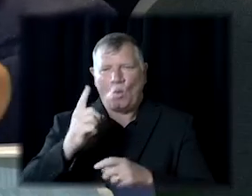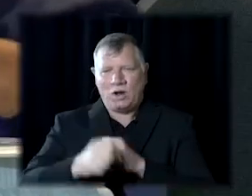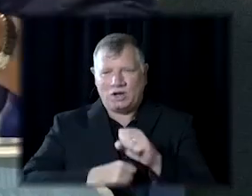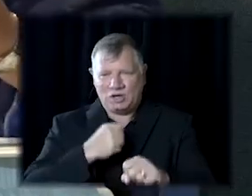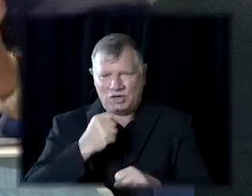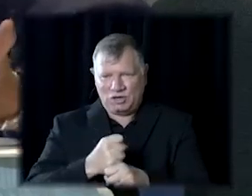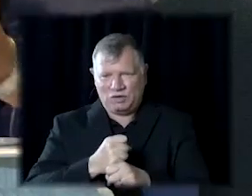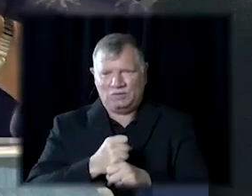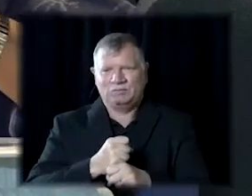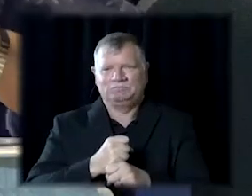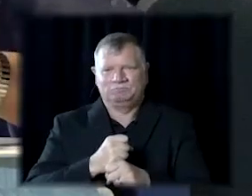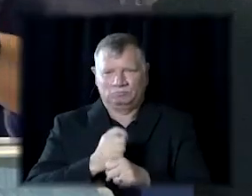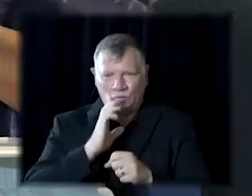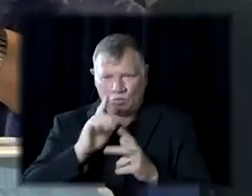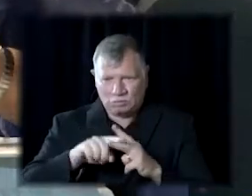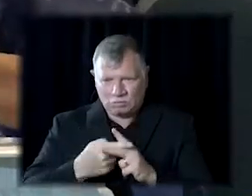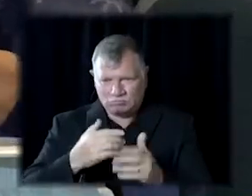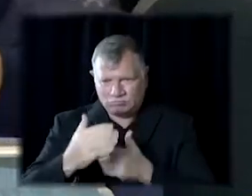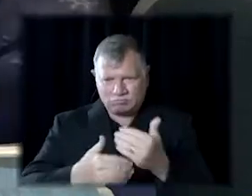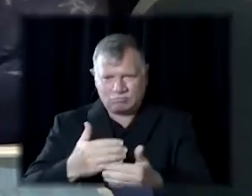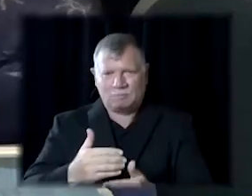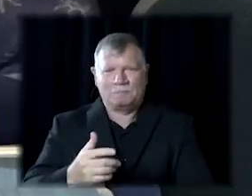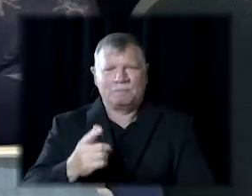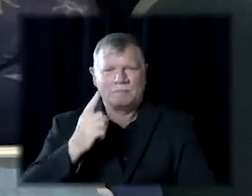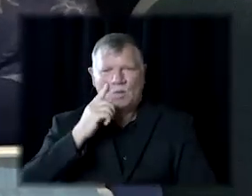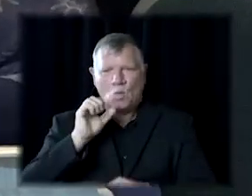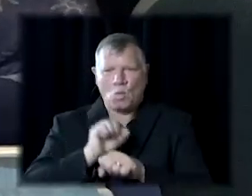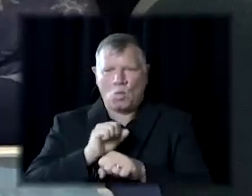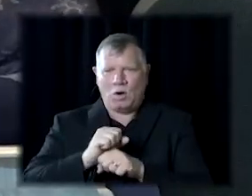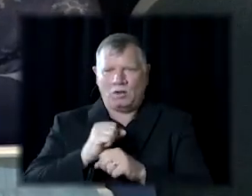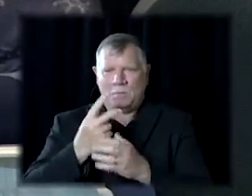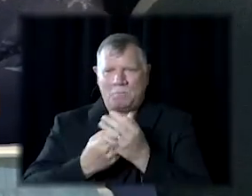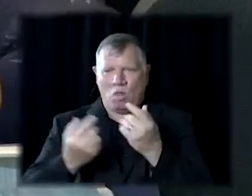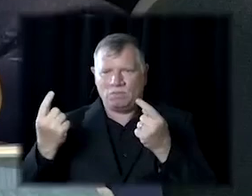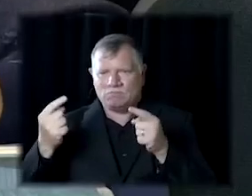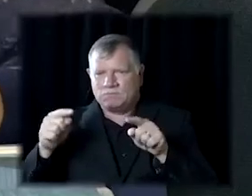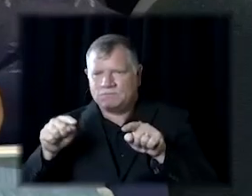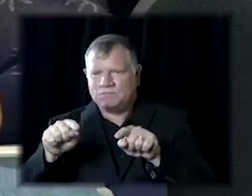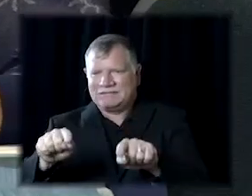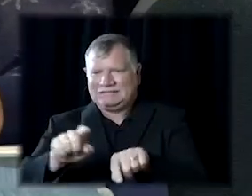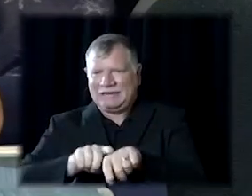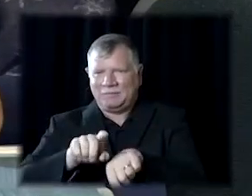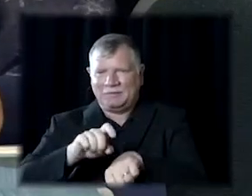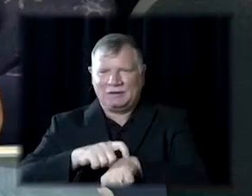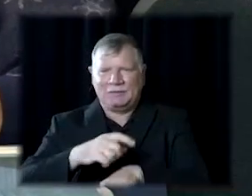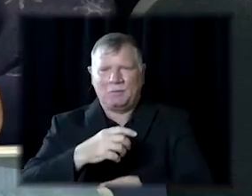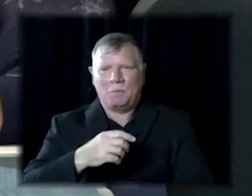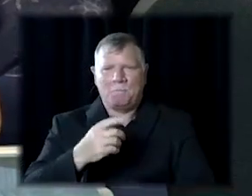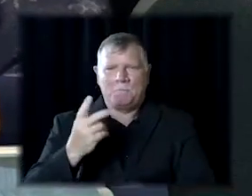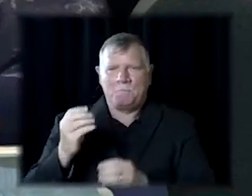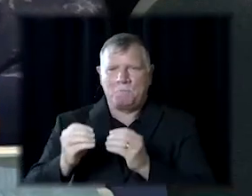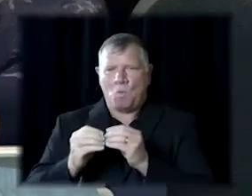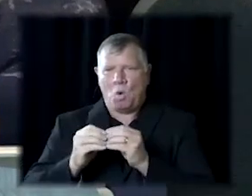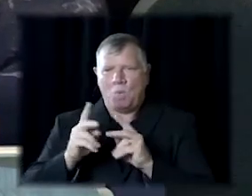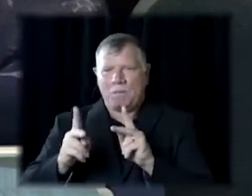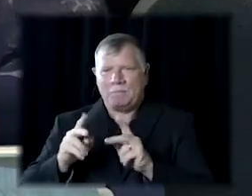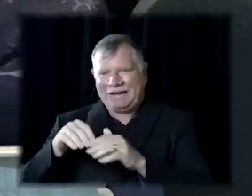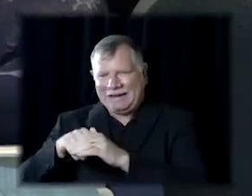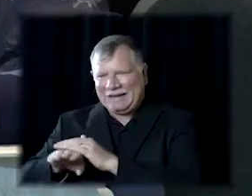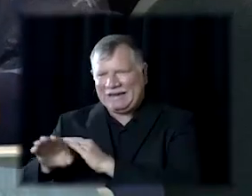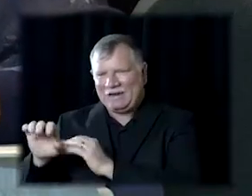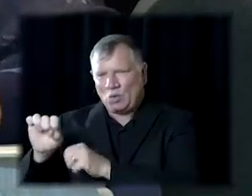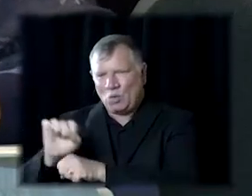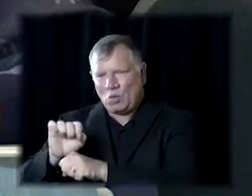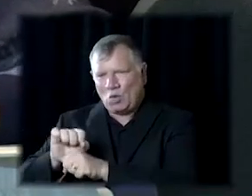1 year. And you would have those two pieces working in the markets simultaneously. One, more people moving into the formal